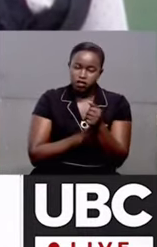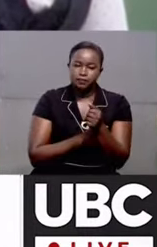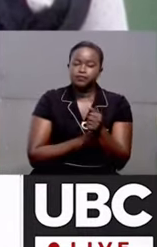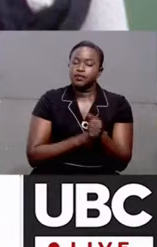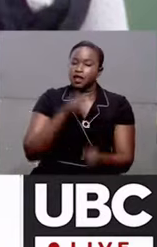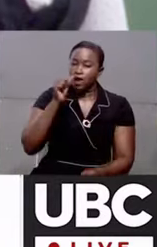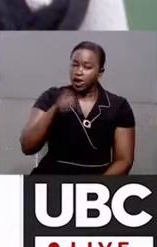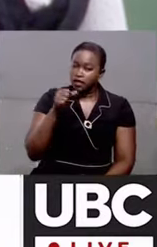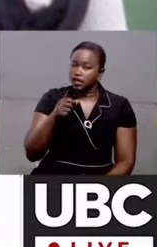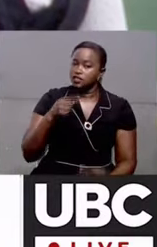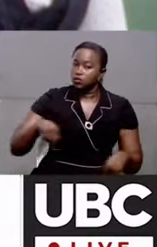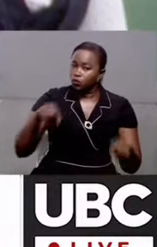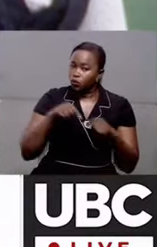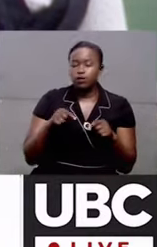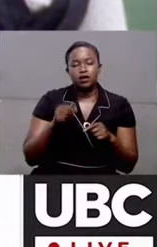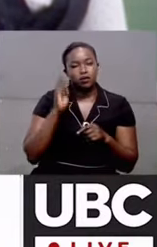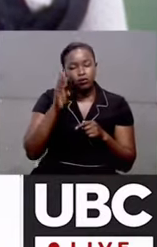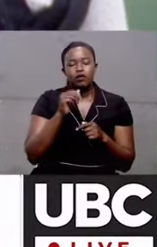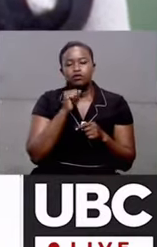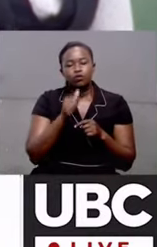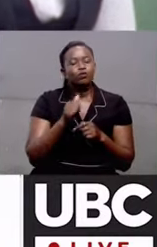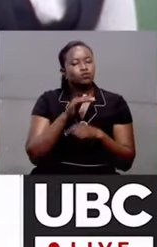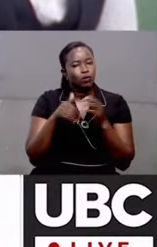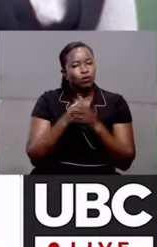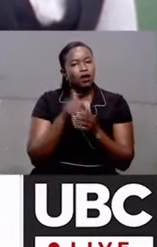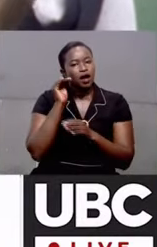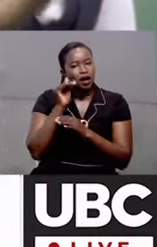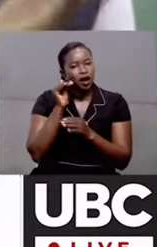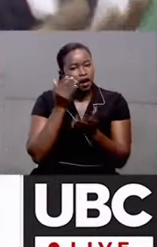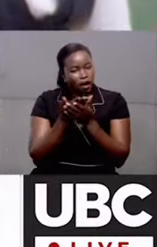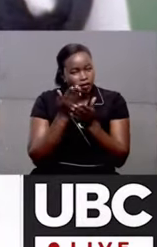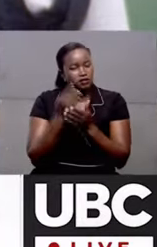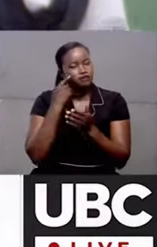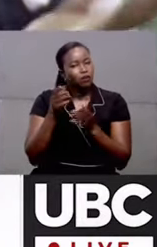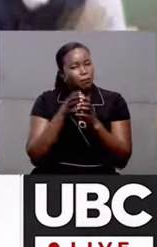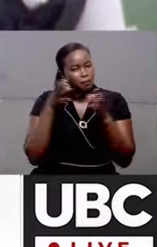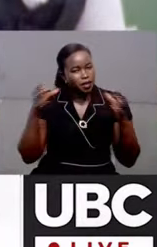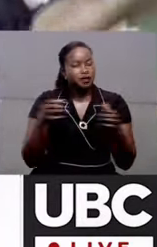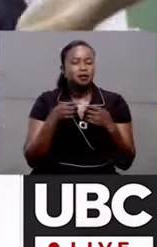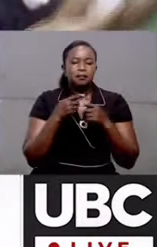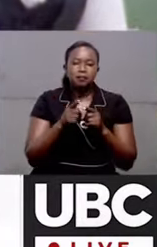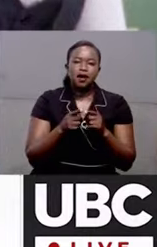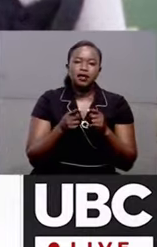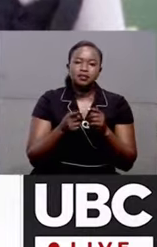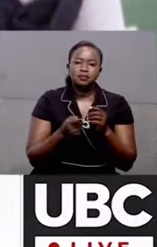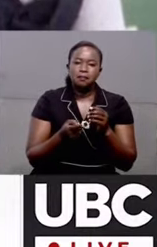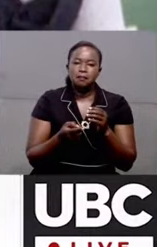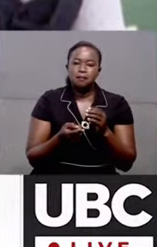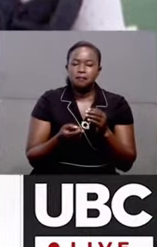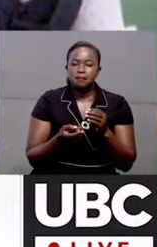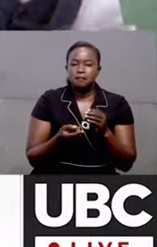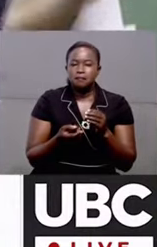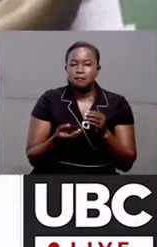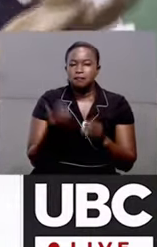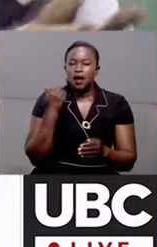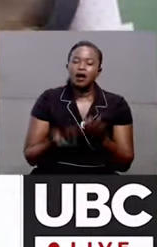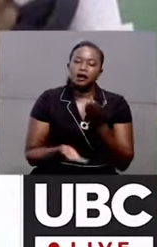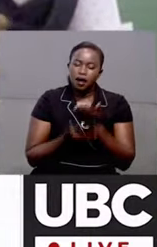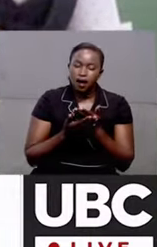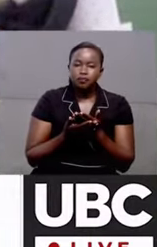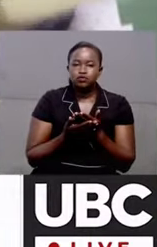as we might not all come here to ask for big stadia, but the backup support infrastructure,